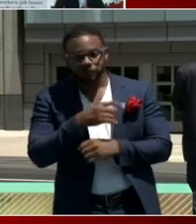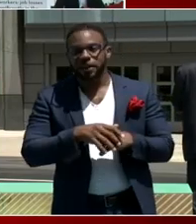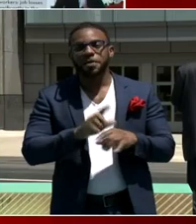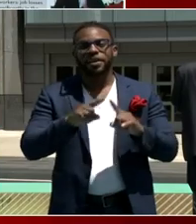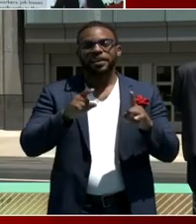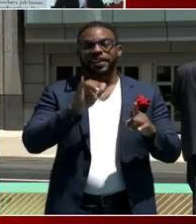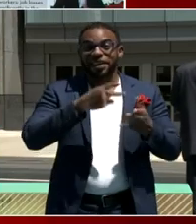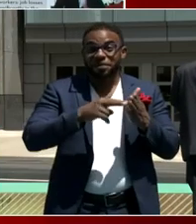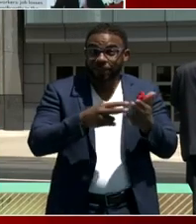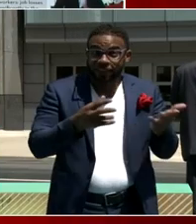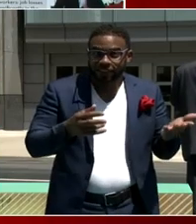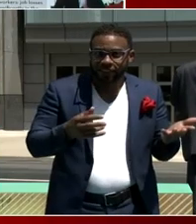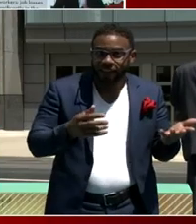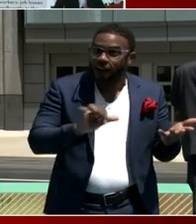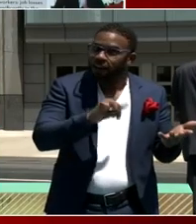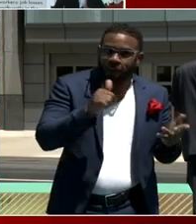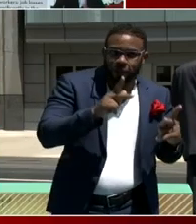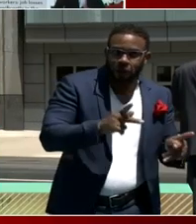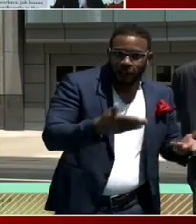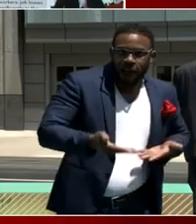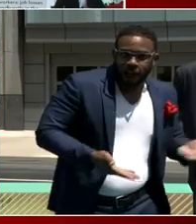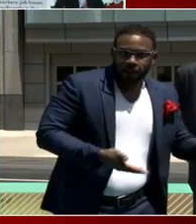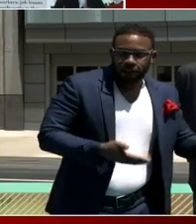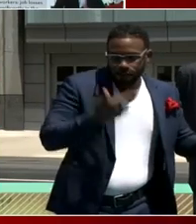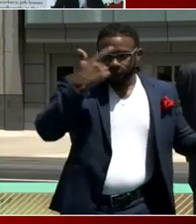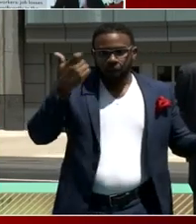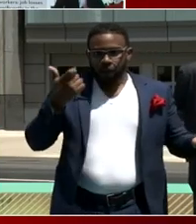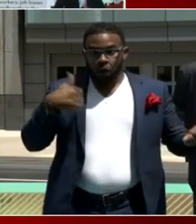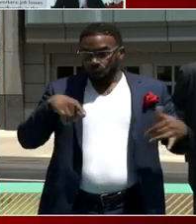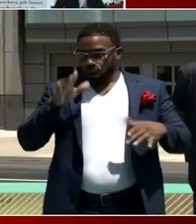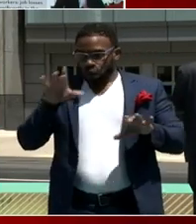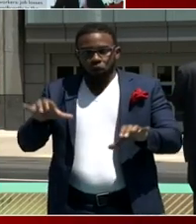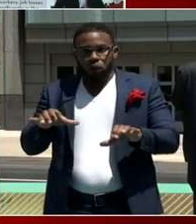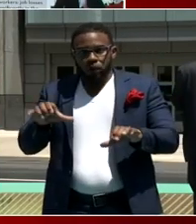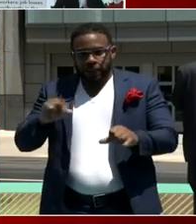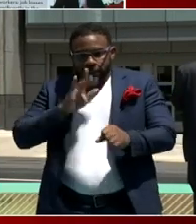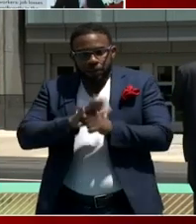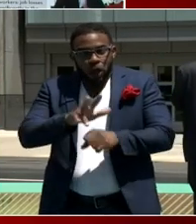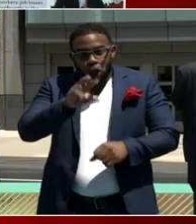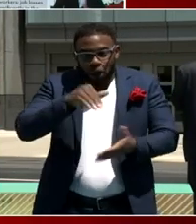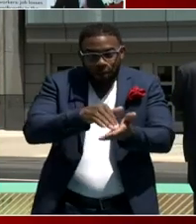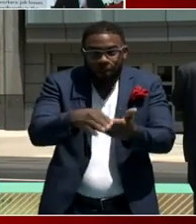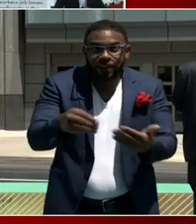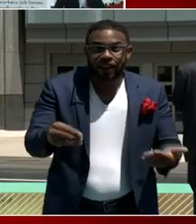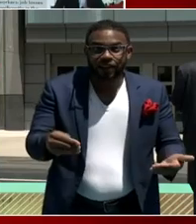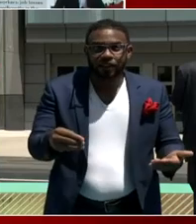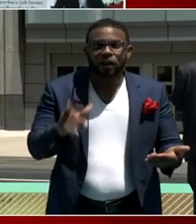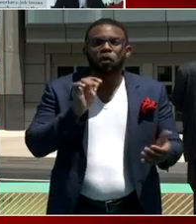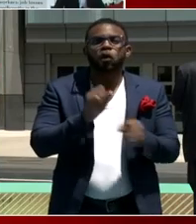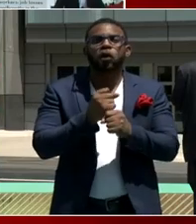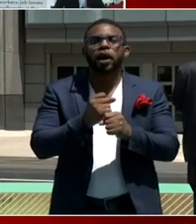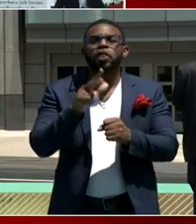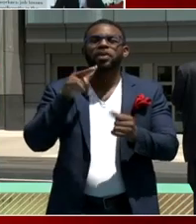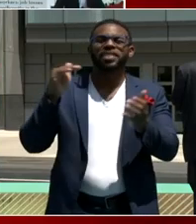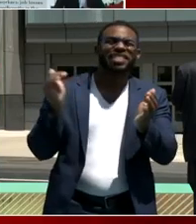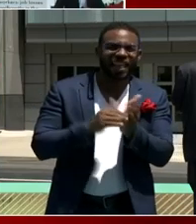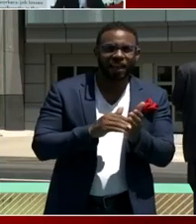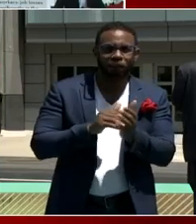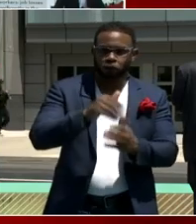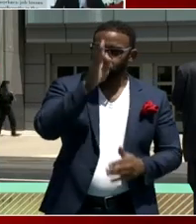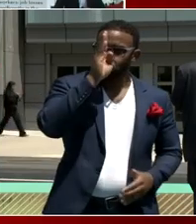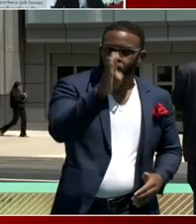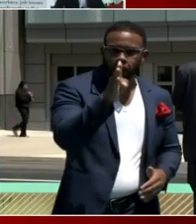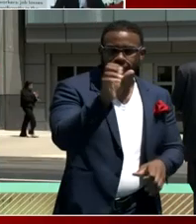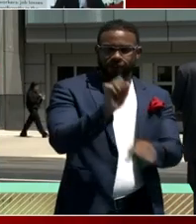But that means that another person is hired, because what this will do, this commitment of $30 million will create 3,000